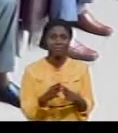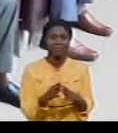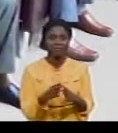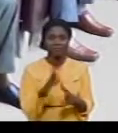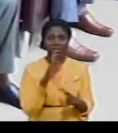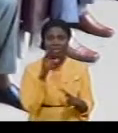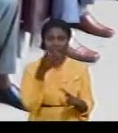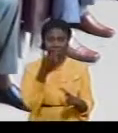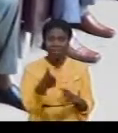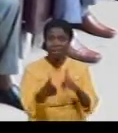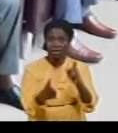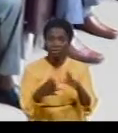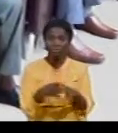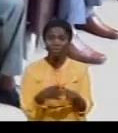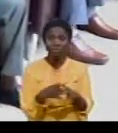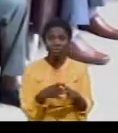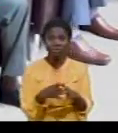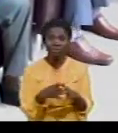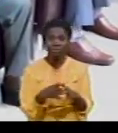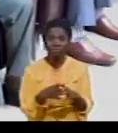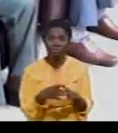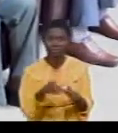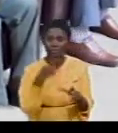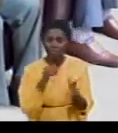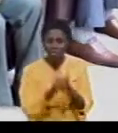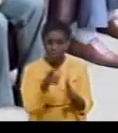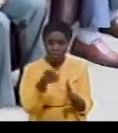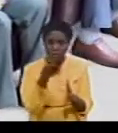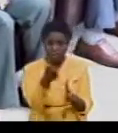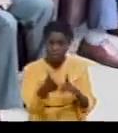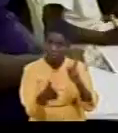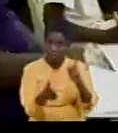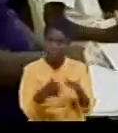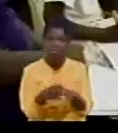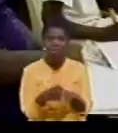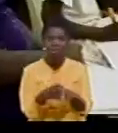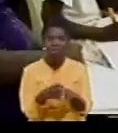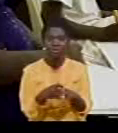you there? I said, are you there?